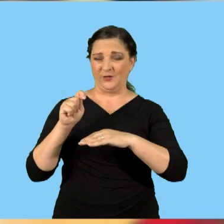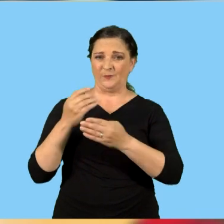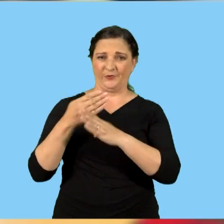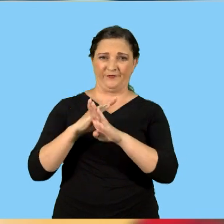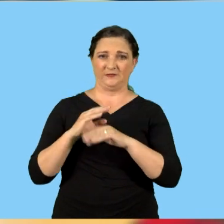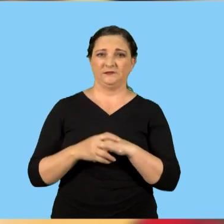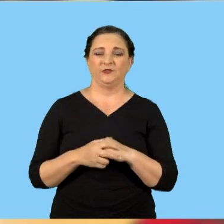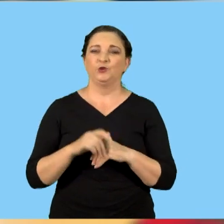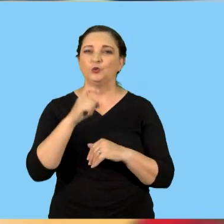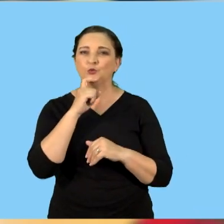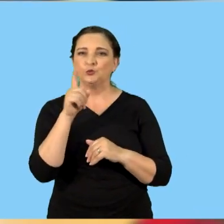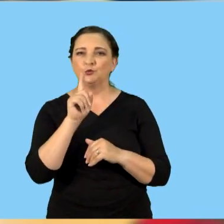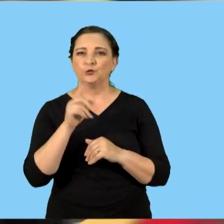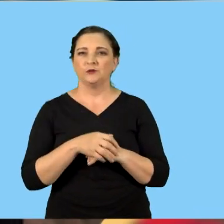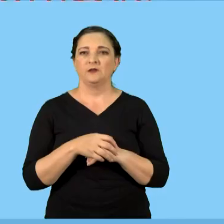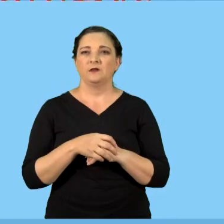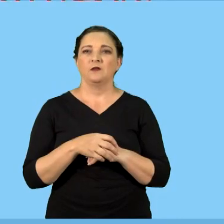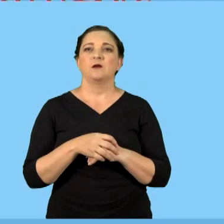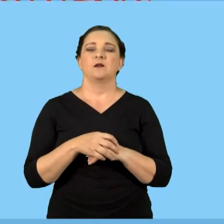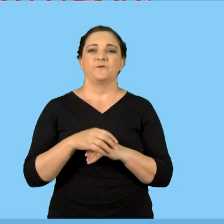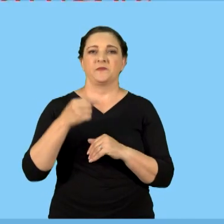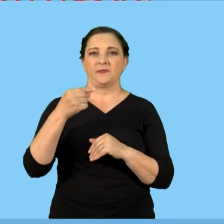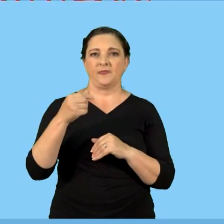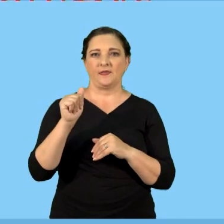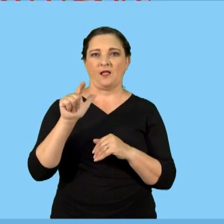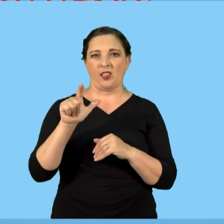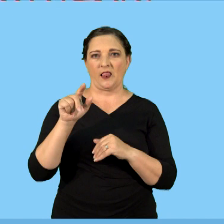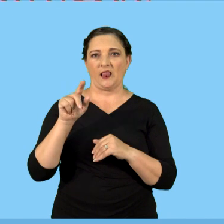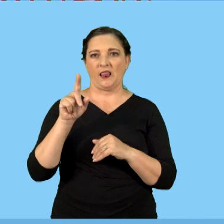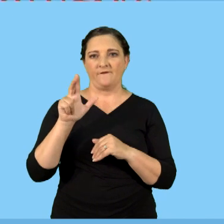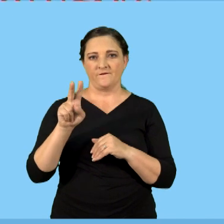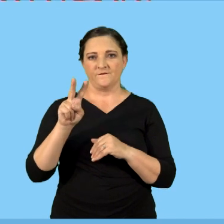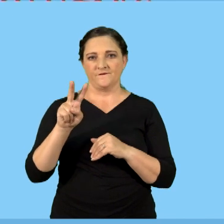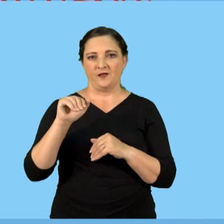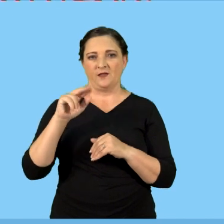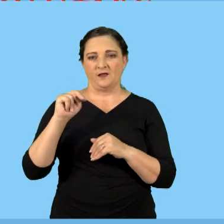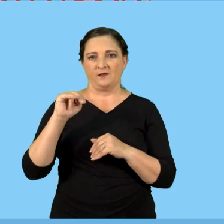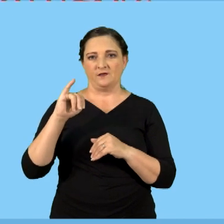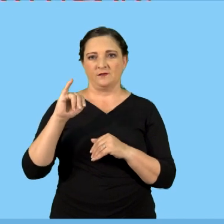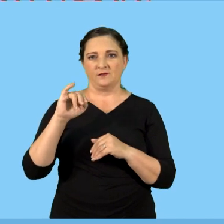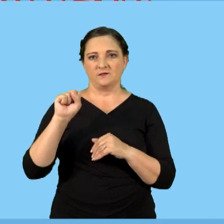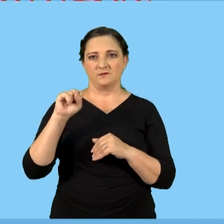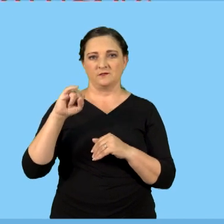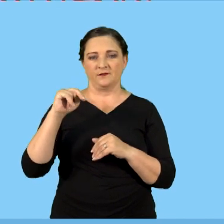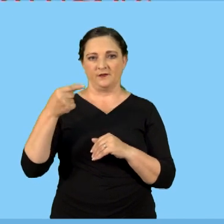that we can use out of all of this? We can use our galvanizing method.